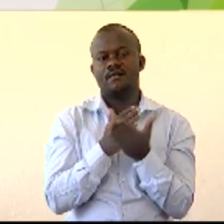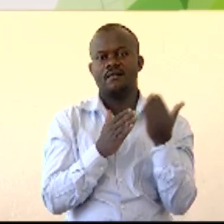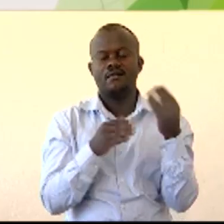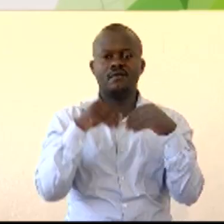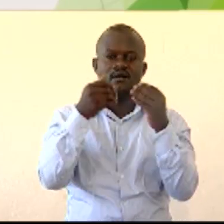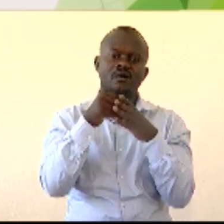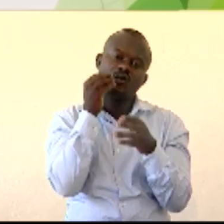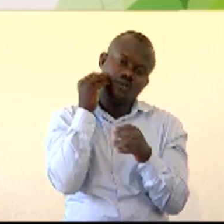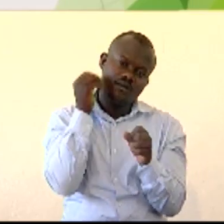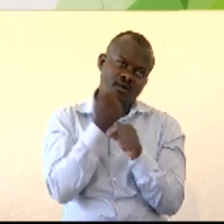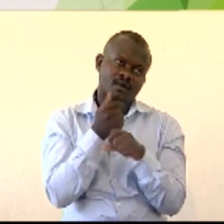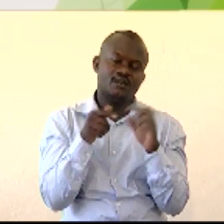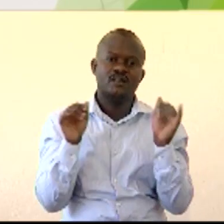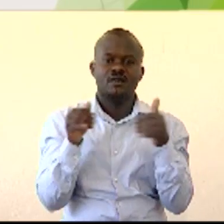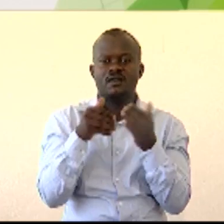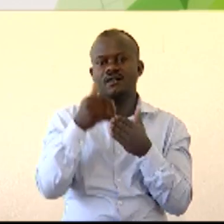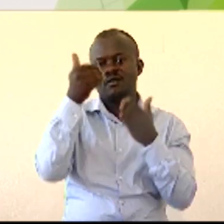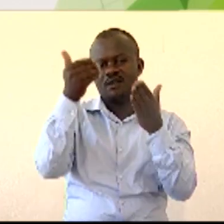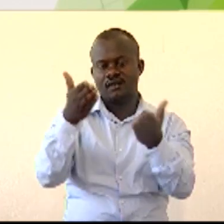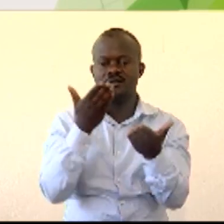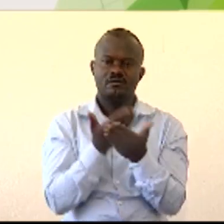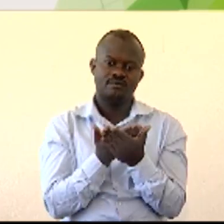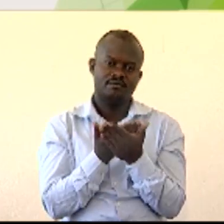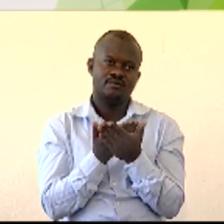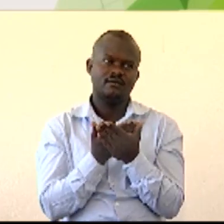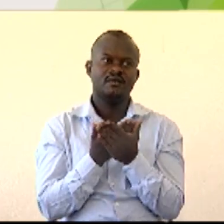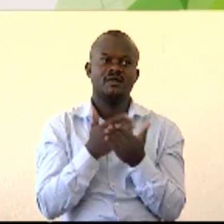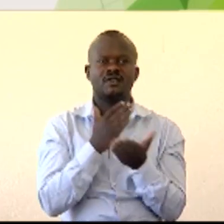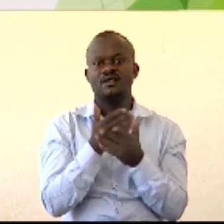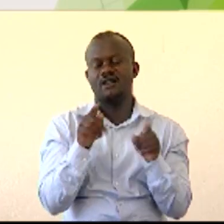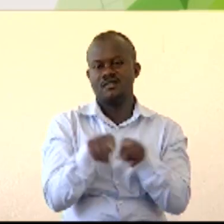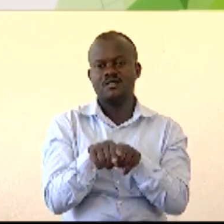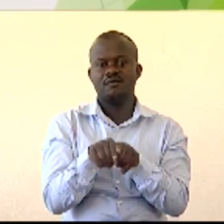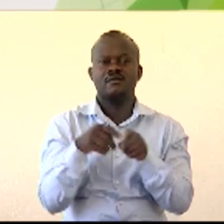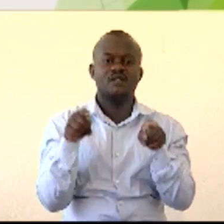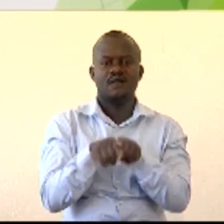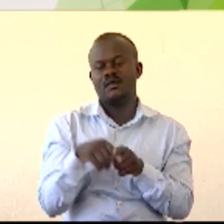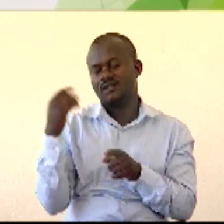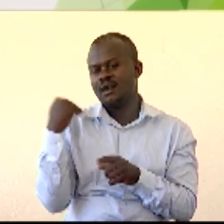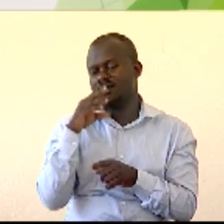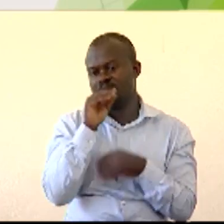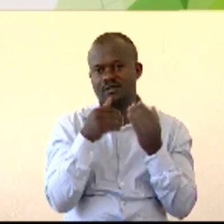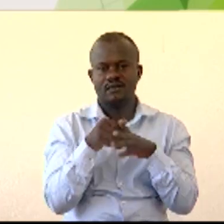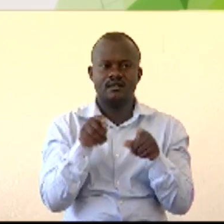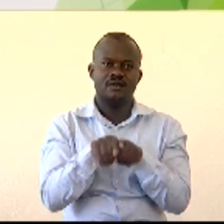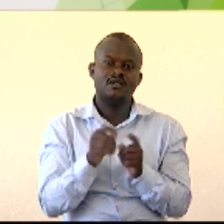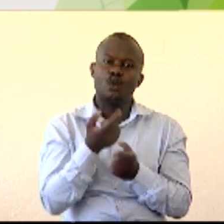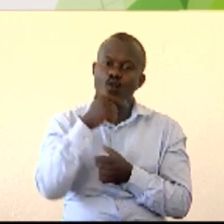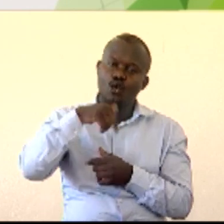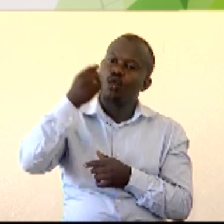you with the homework. Try that one, please. It is just as simple as I said, as swallowing the